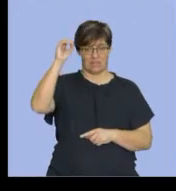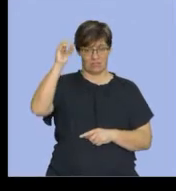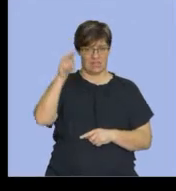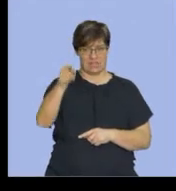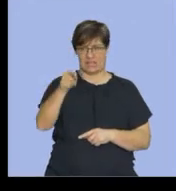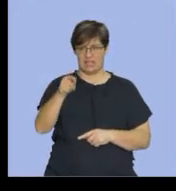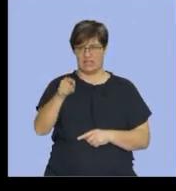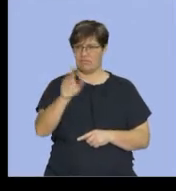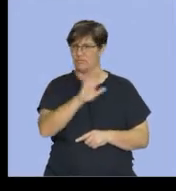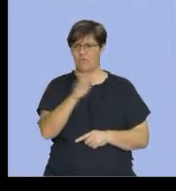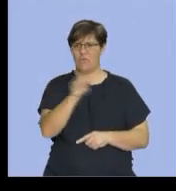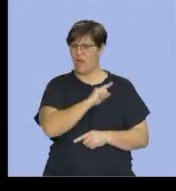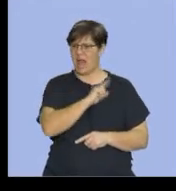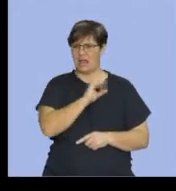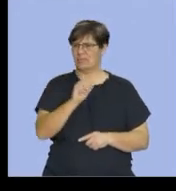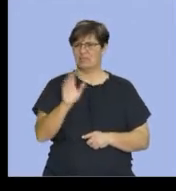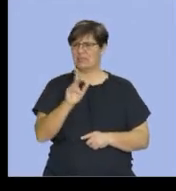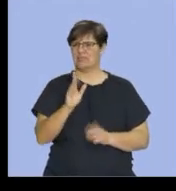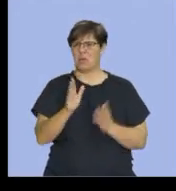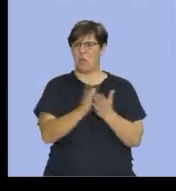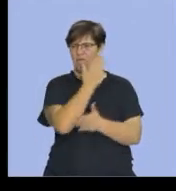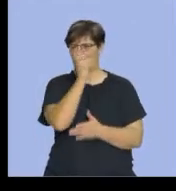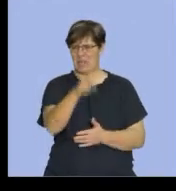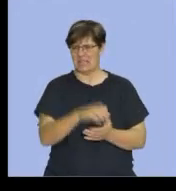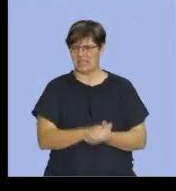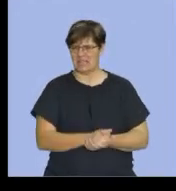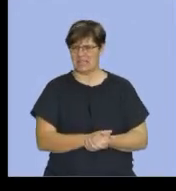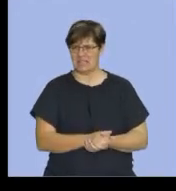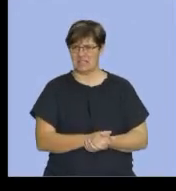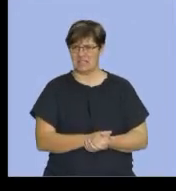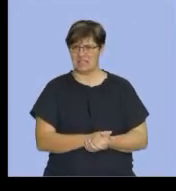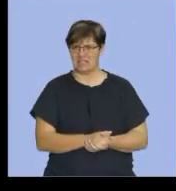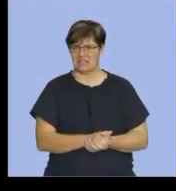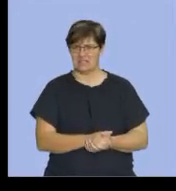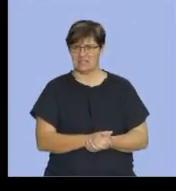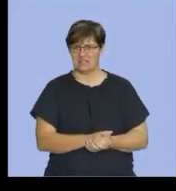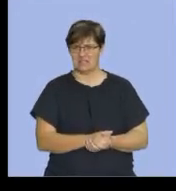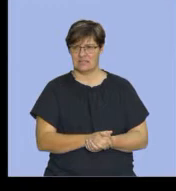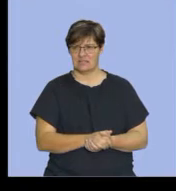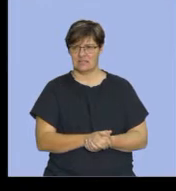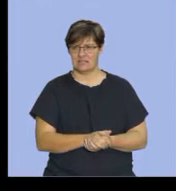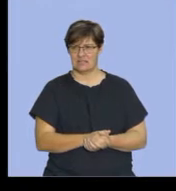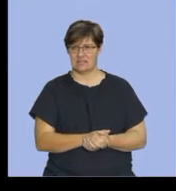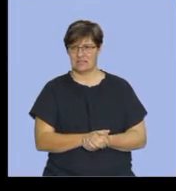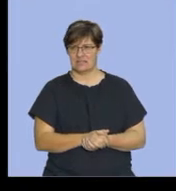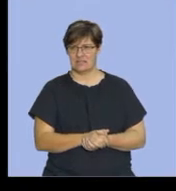a degree sign in there, and I don't know why. So let's just take that out,